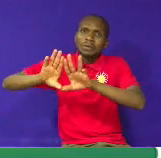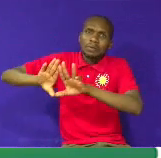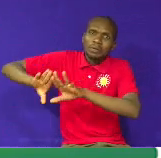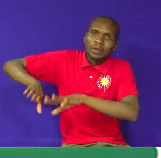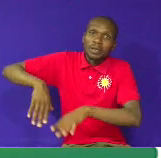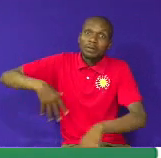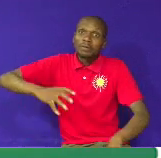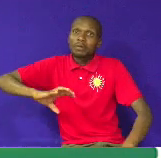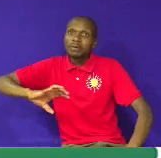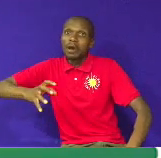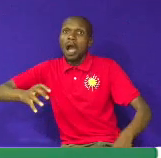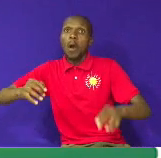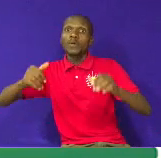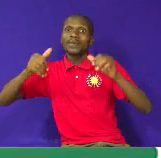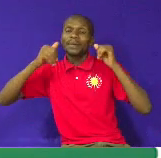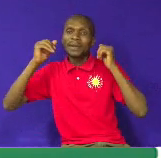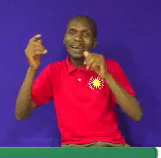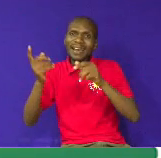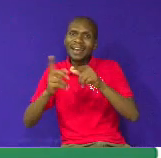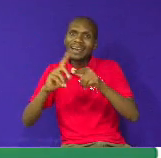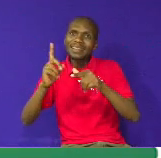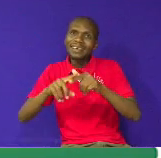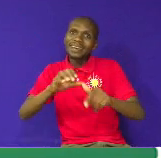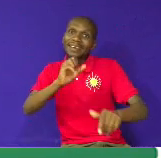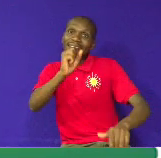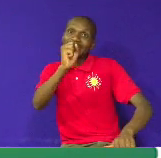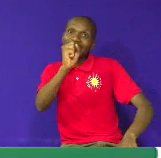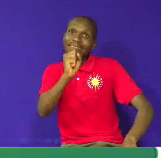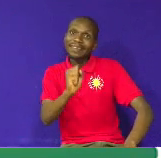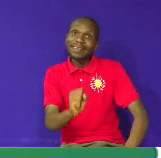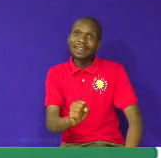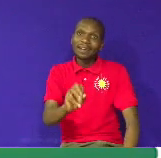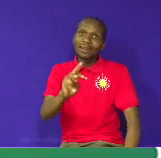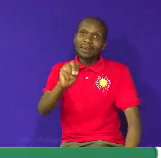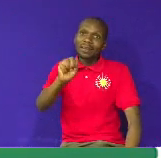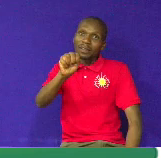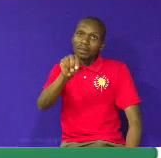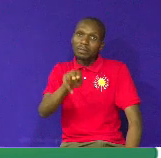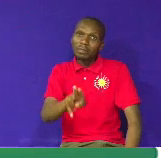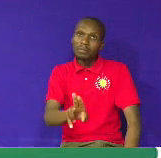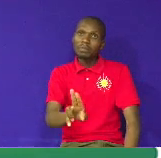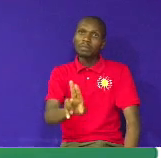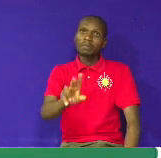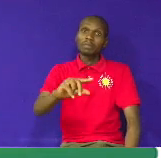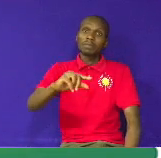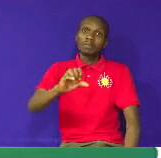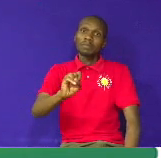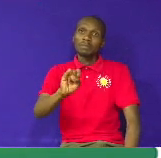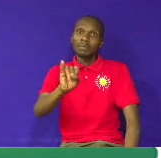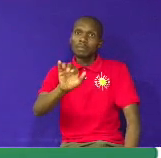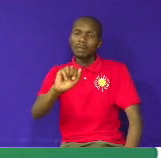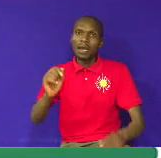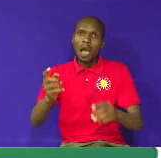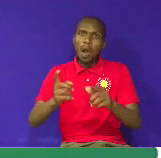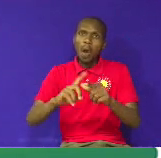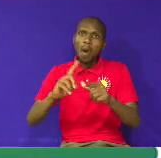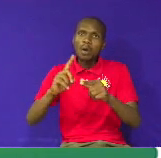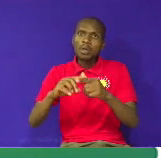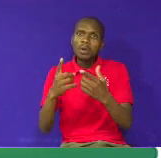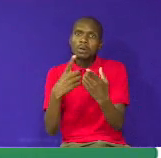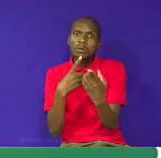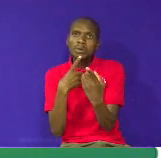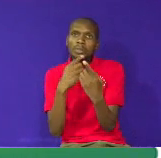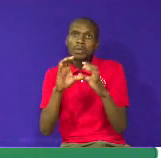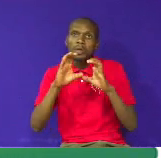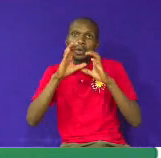Across the county, Nyamira goika ase bunge ya South Mugrango ime ye county ya Kisii yokawiro monogaribwe bunge ye county ya